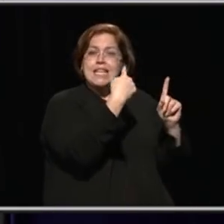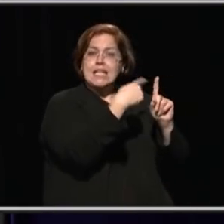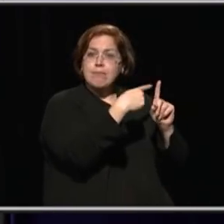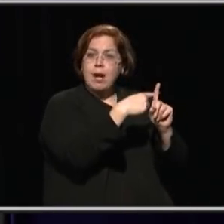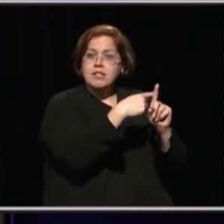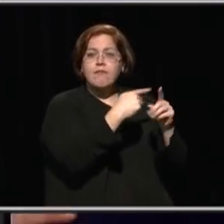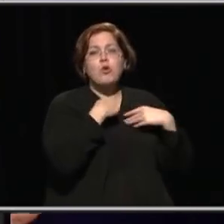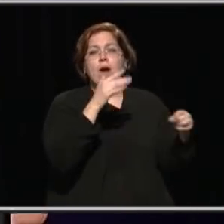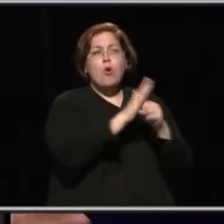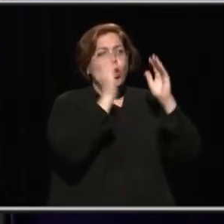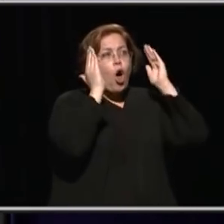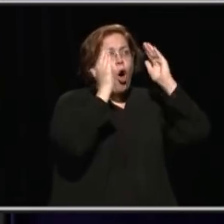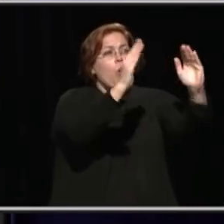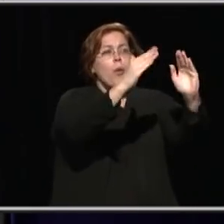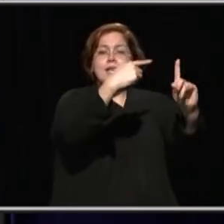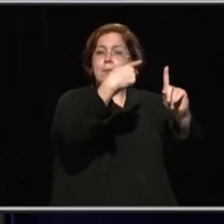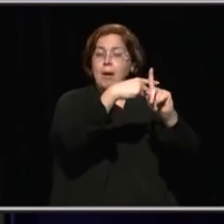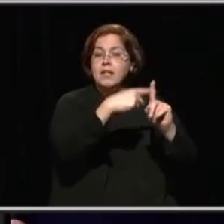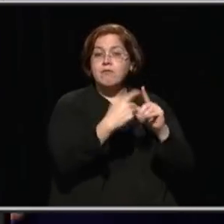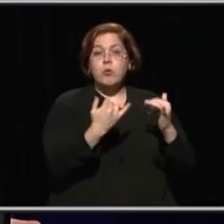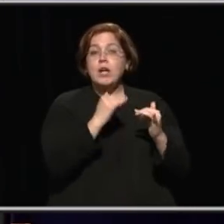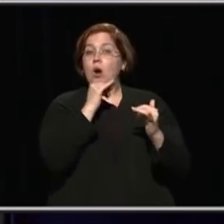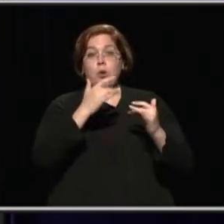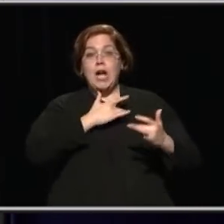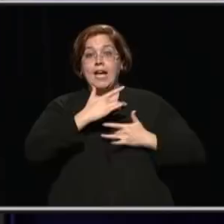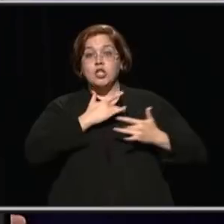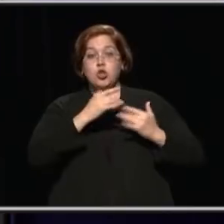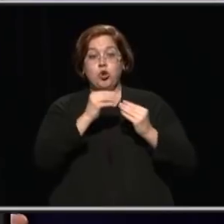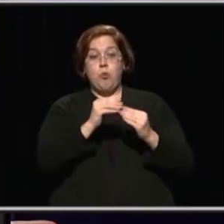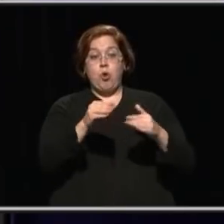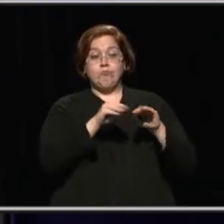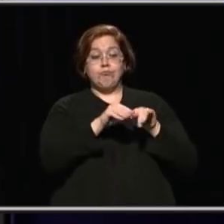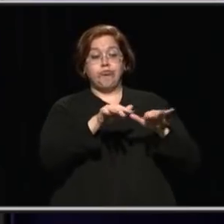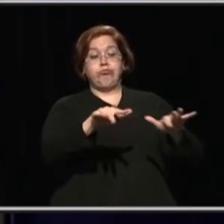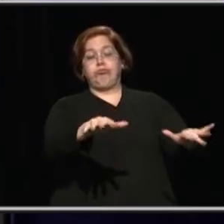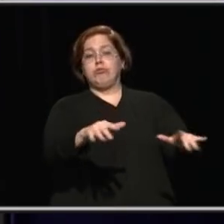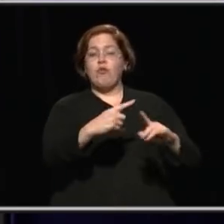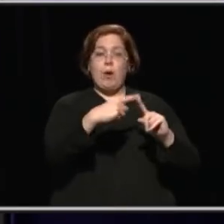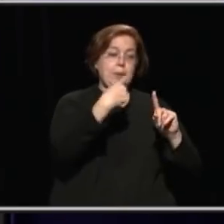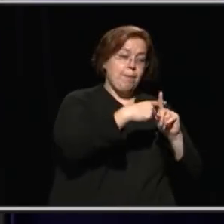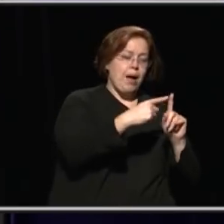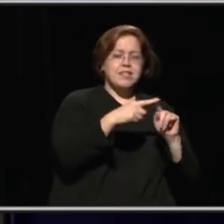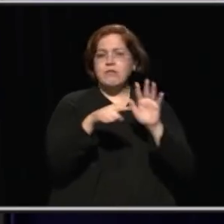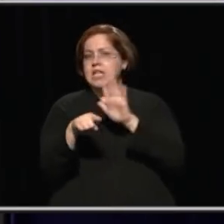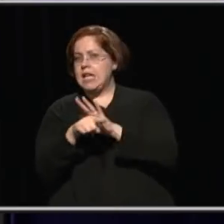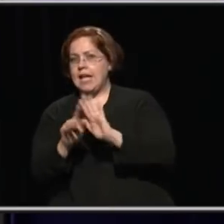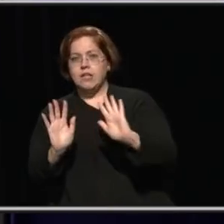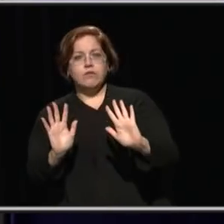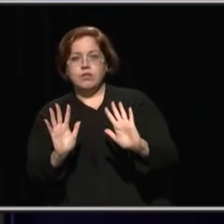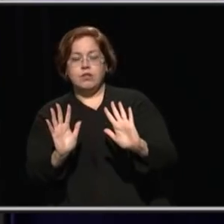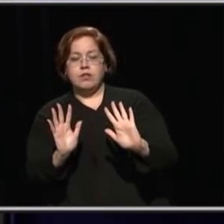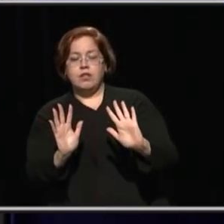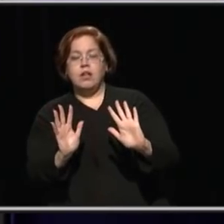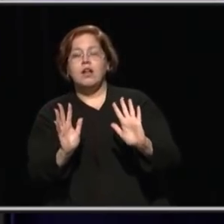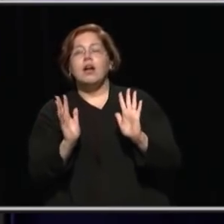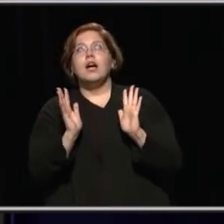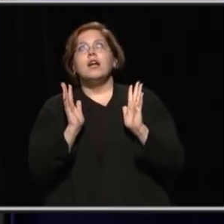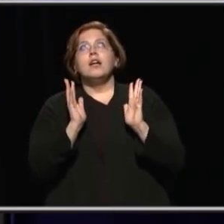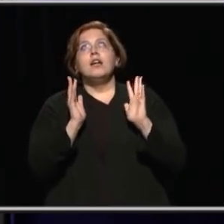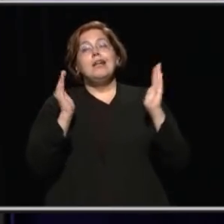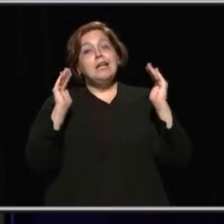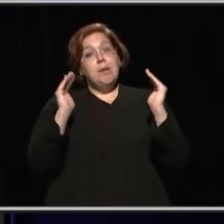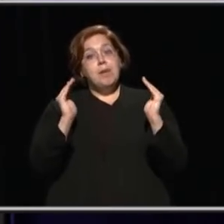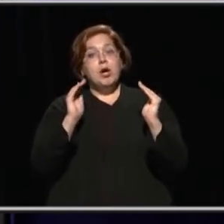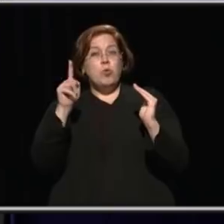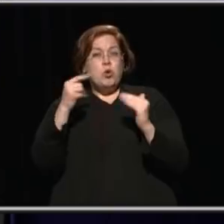hallways that are positive, so we're not worried at this point about transmission from the positives to the negatives as compared to when